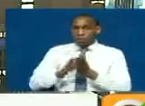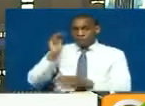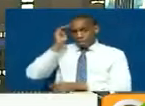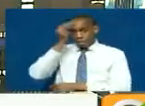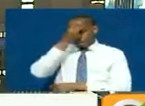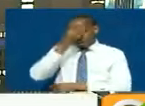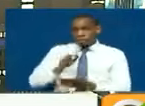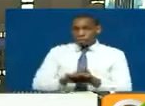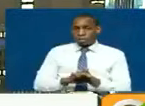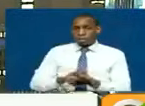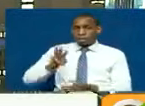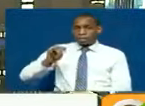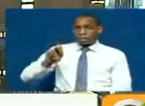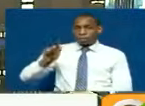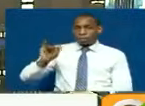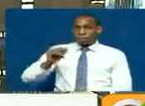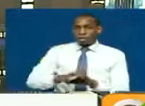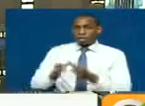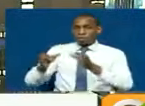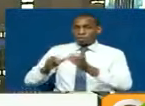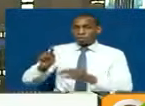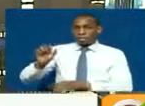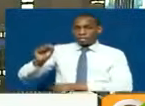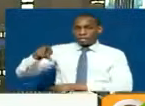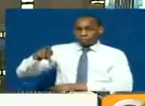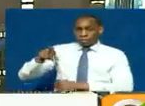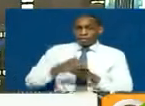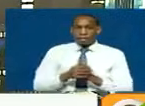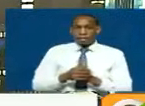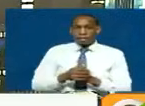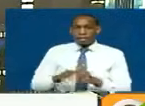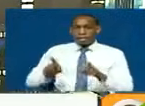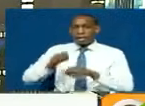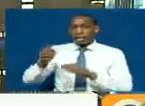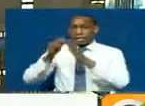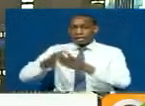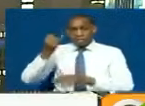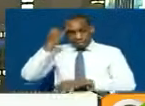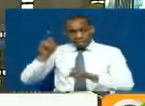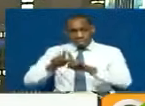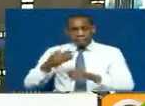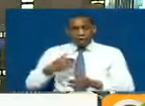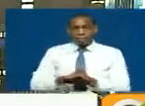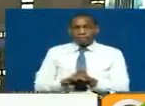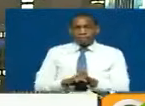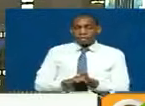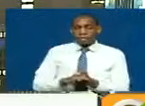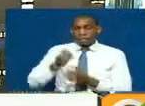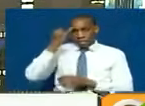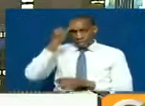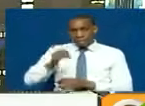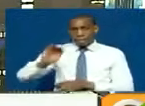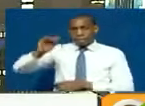Martha Karua of Narc, Kenya, Mwangi Kiunjuri of the Service Party, TSP, and like-minded leaders under the umbrella of Mount